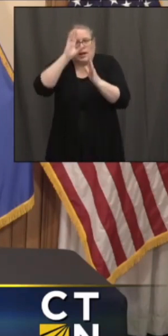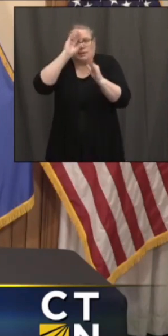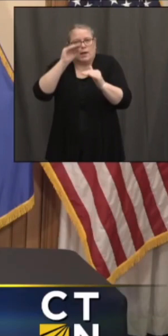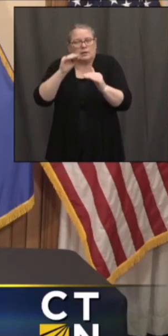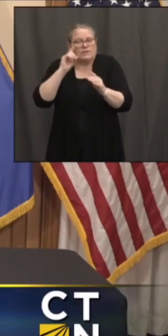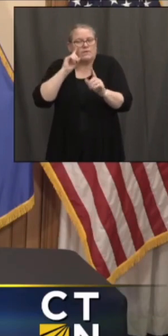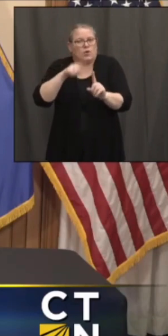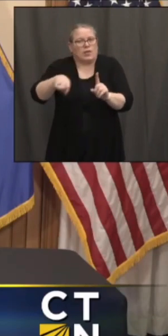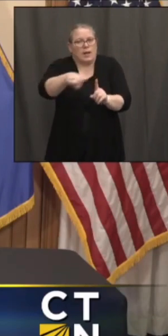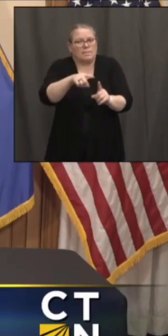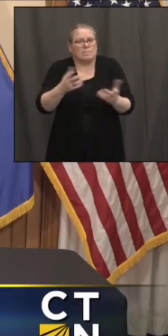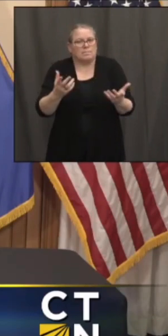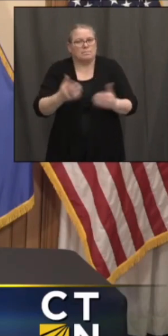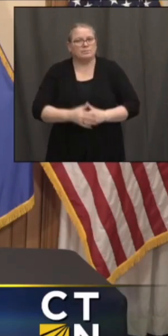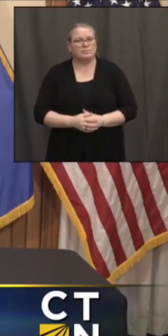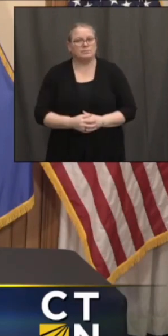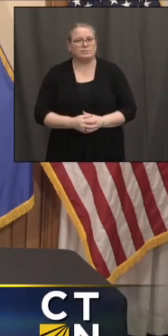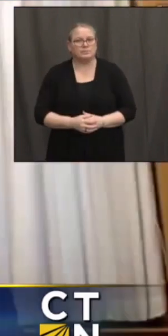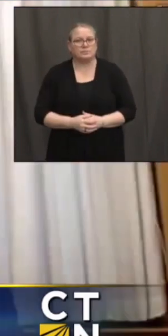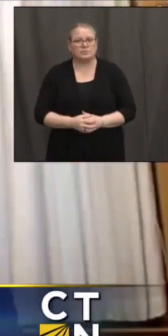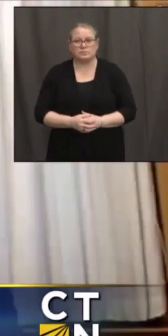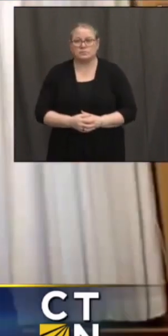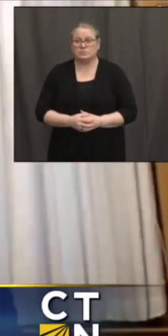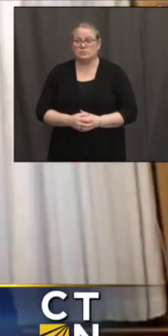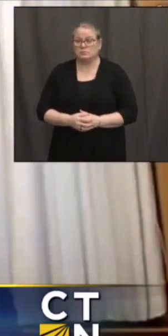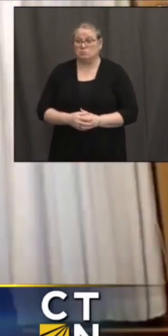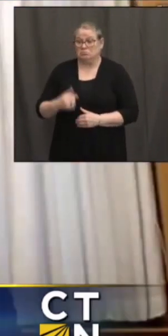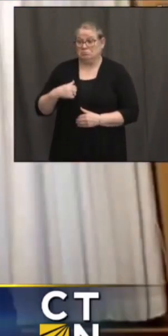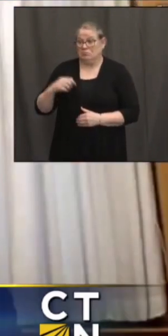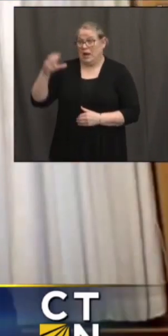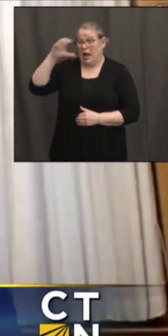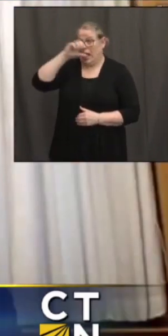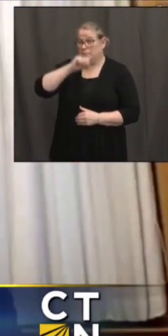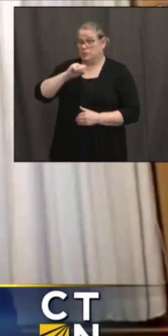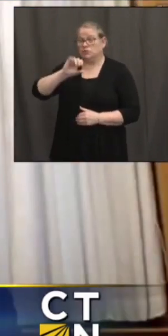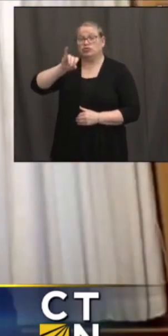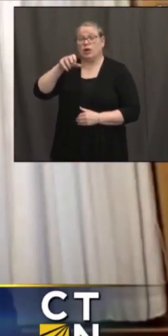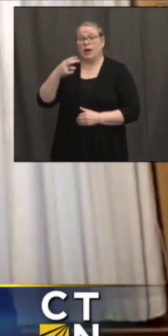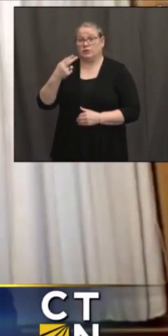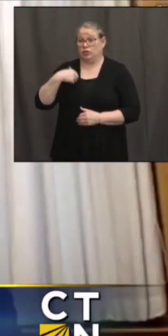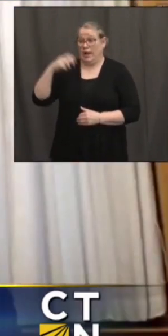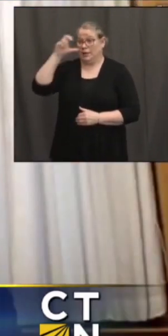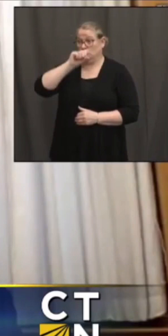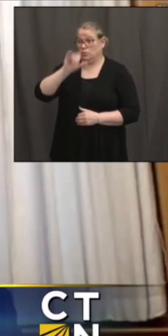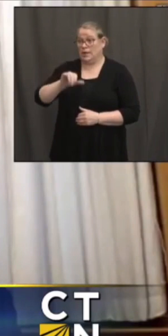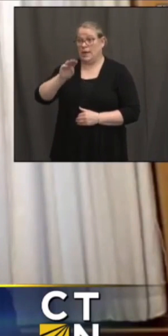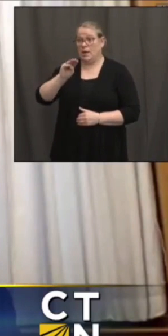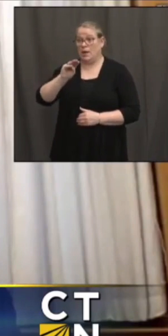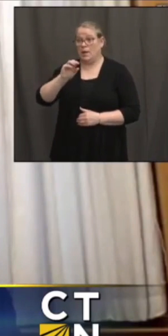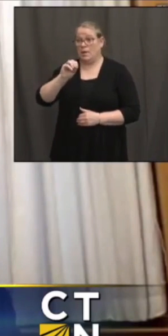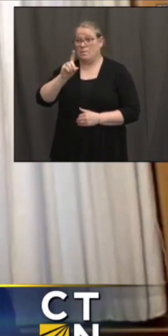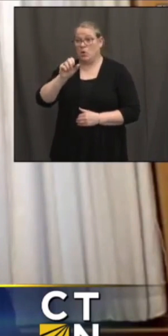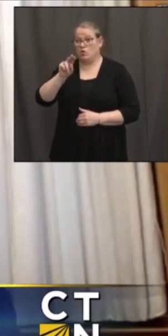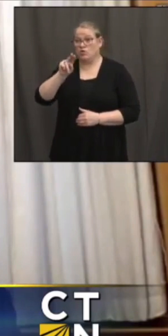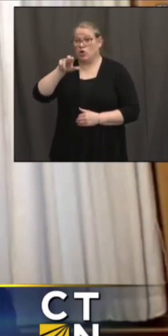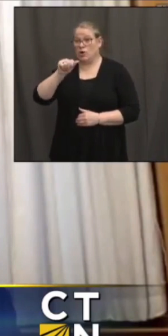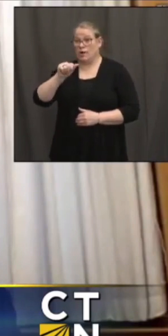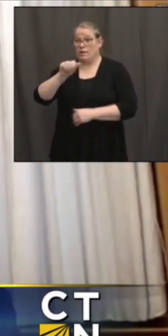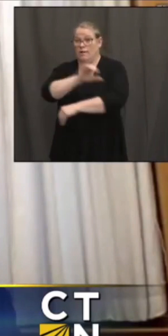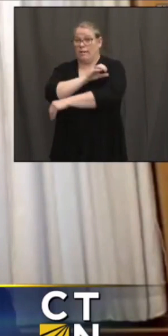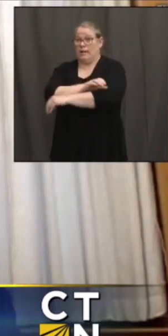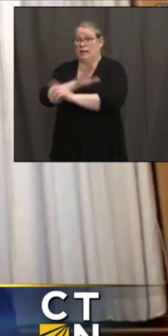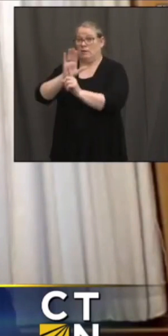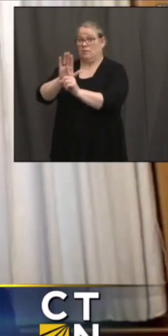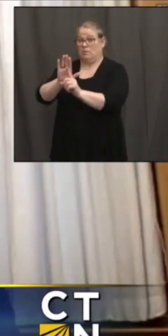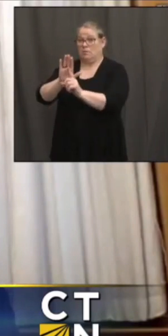Well, it must have been a Moderna clinic, because Moderna is the only, it ships in quantities of 100. The